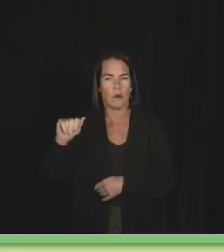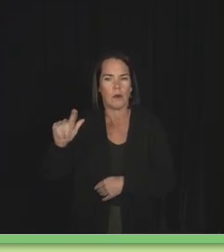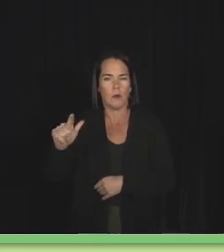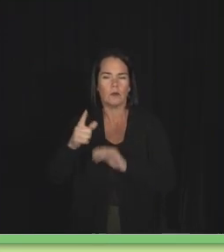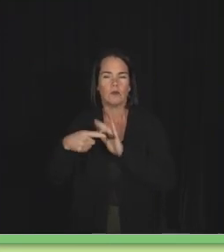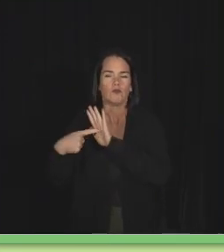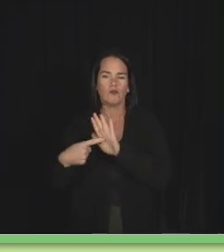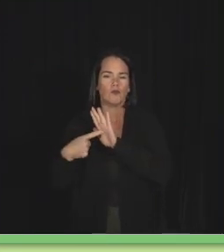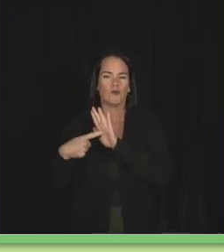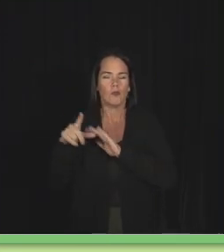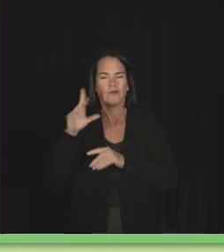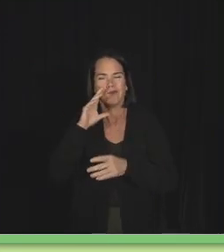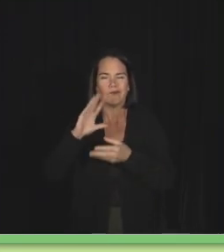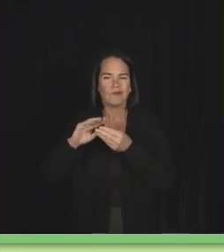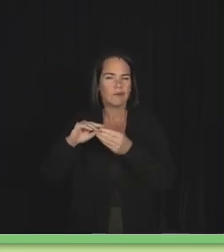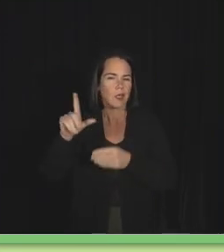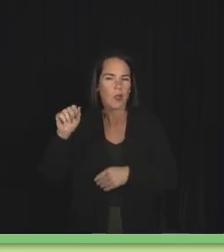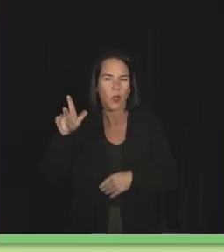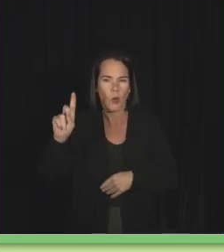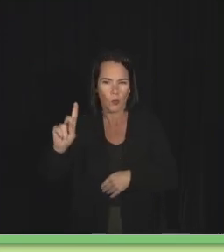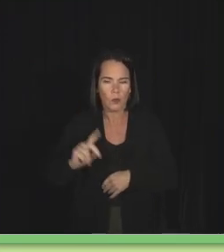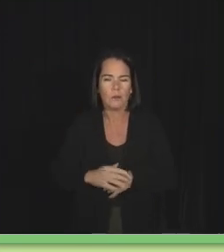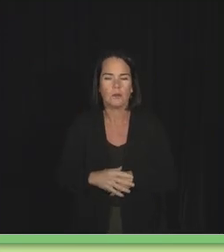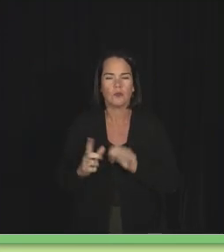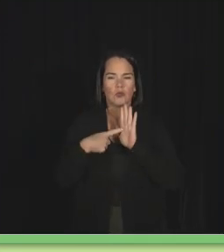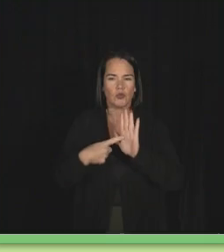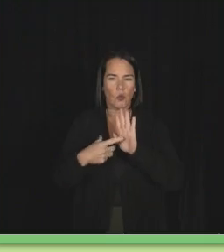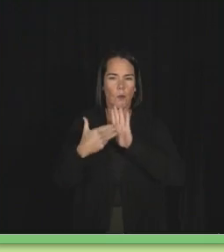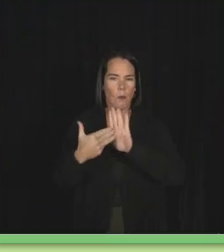to hit the model.